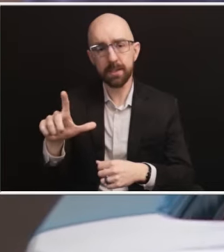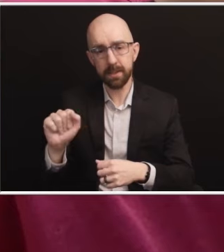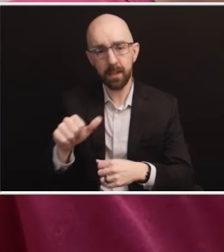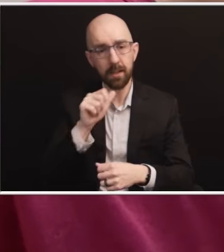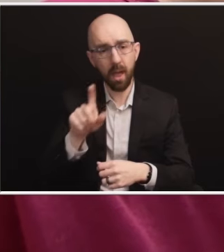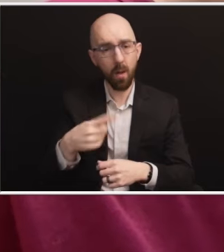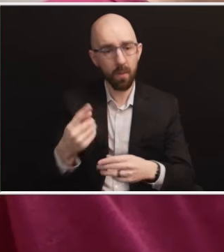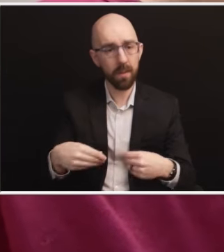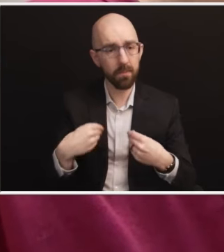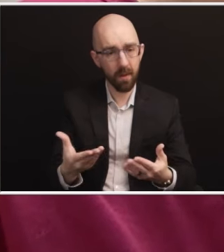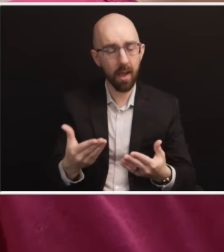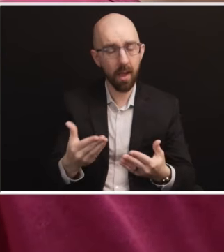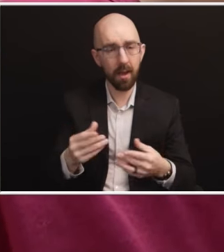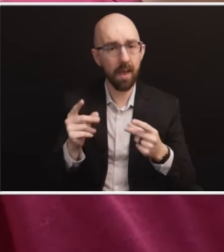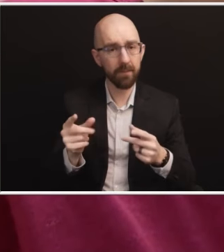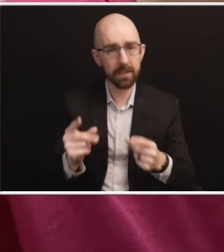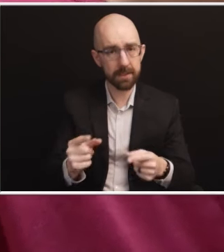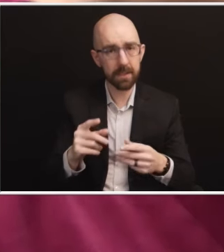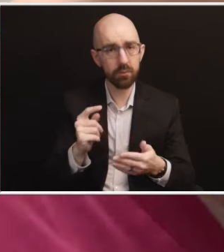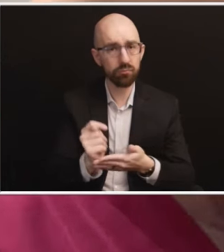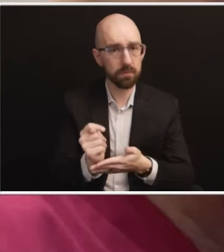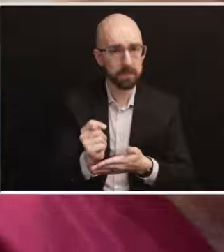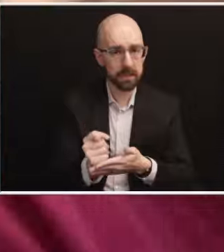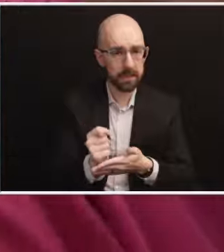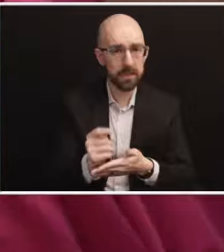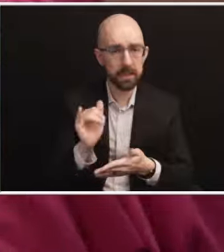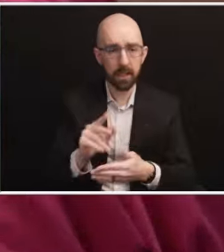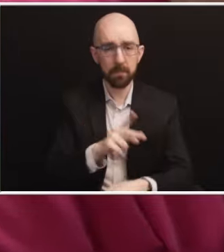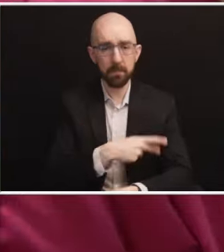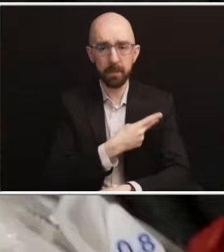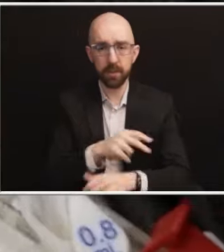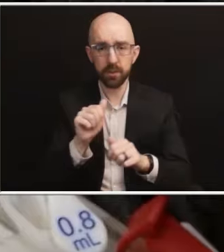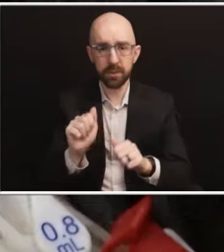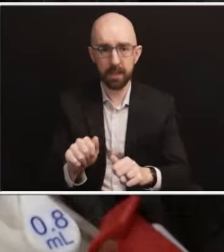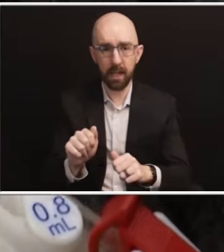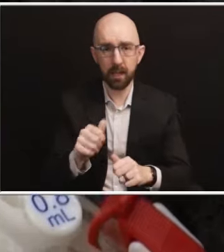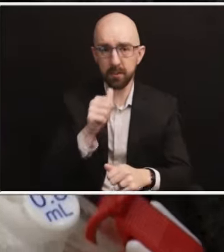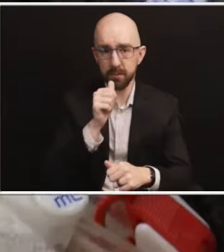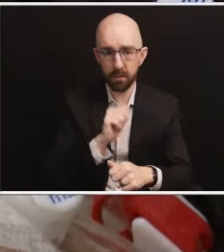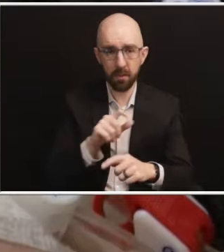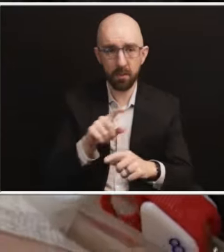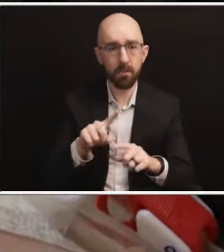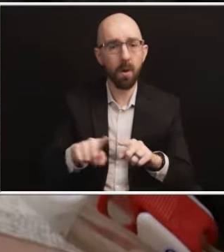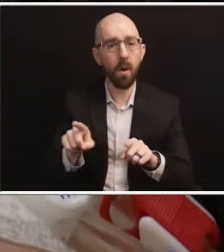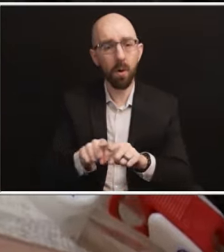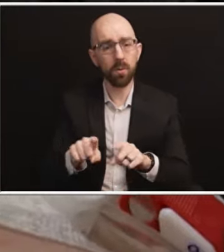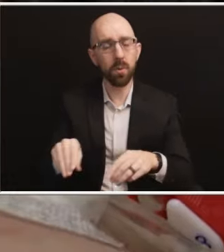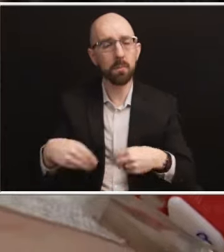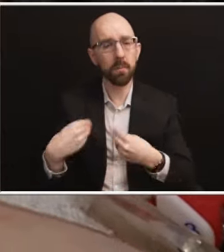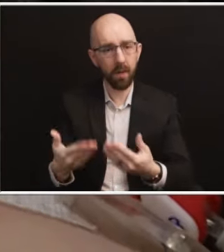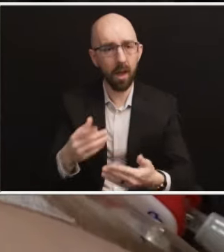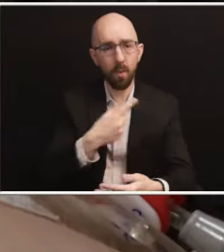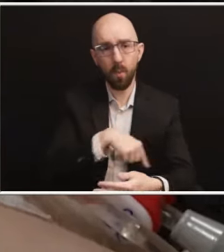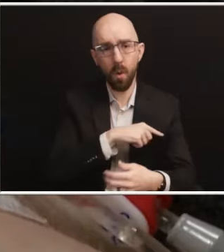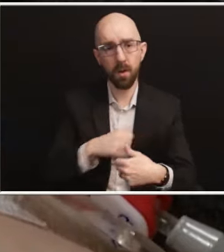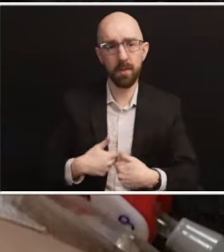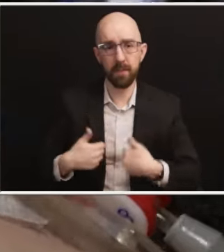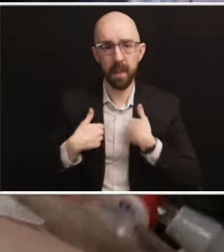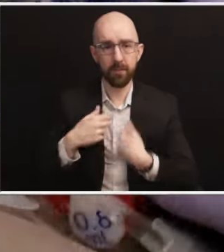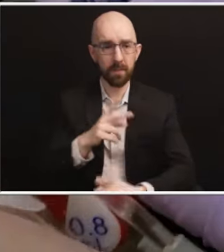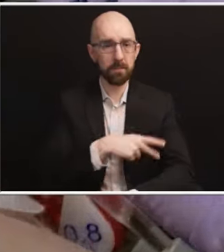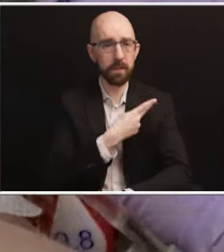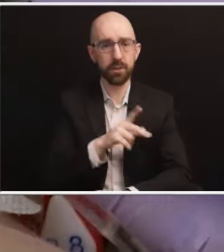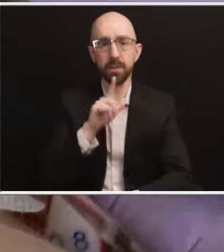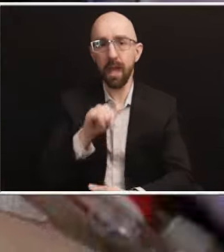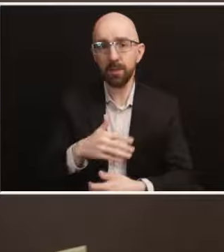an efficacy treatment and a treatment that patients can tolerate, but also it actually provided a quality of life that patients actually enjoy it, and